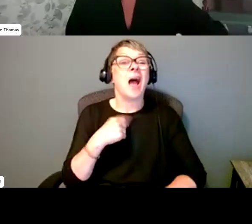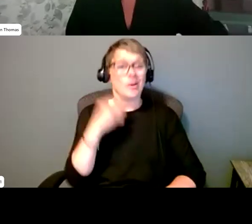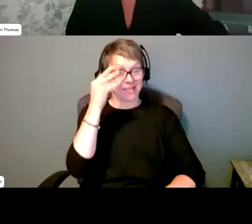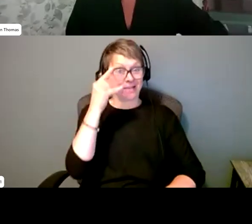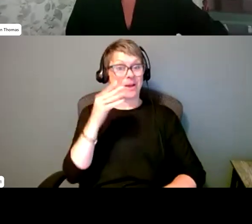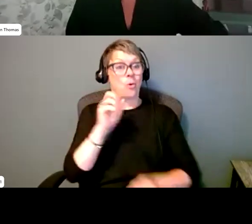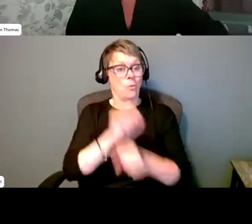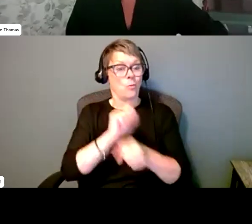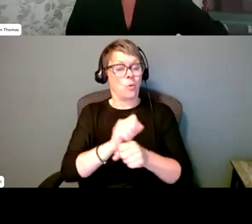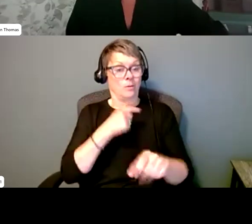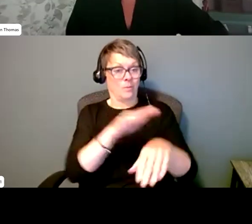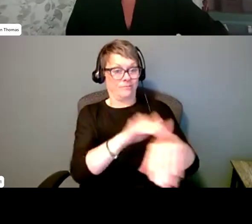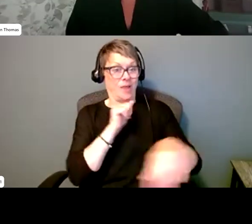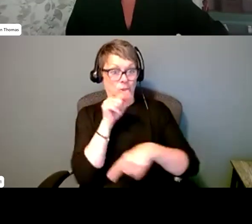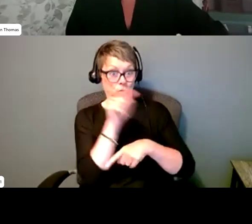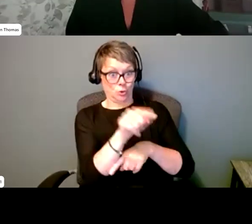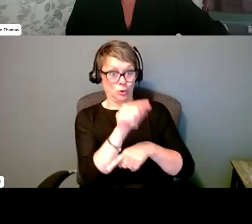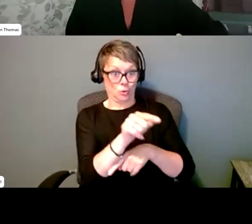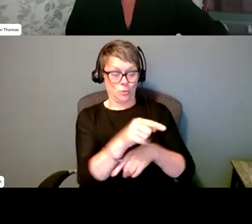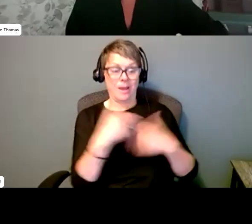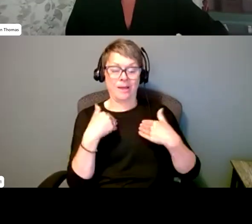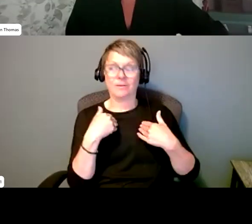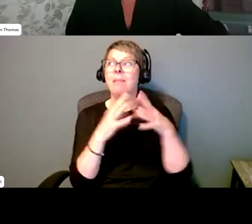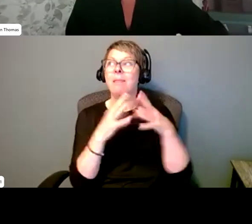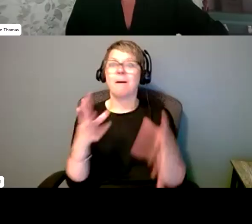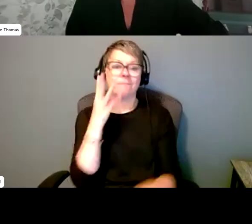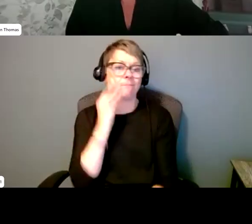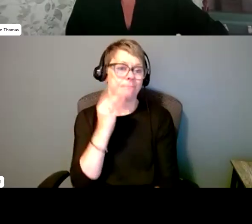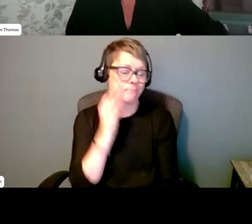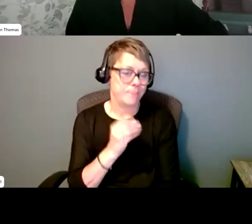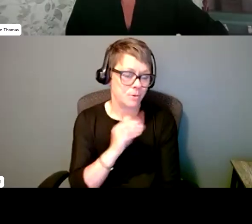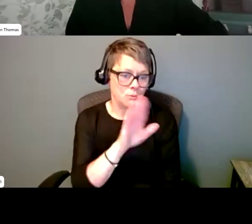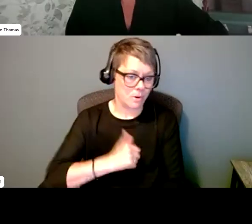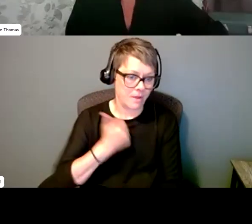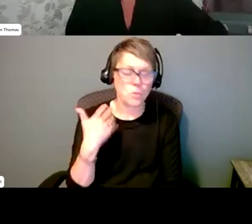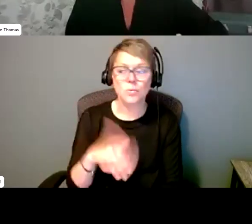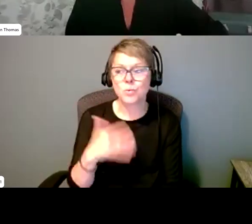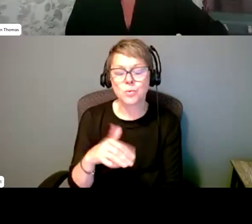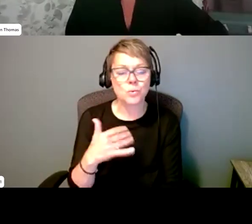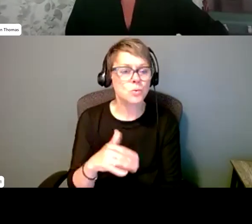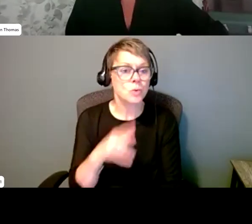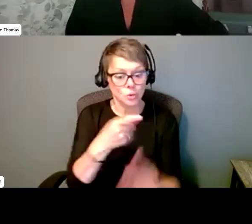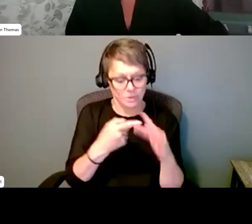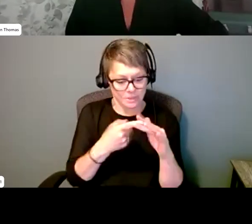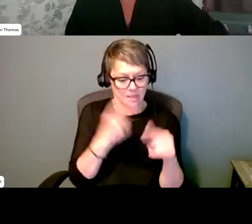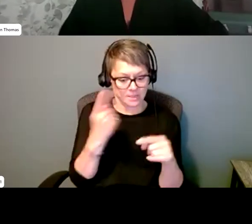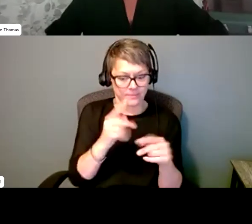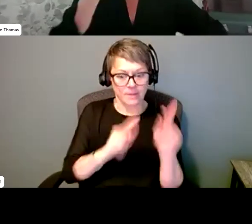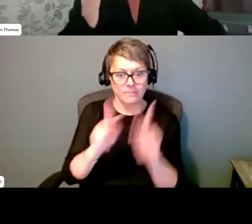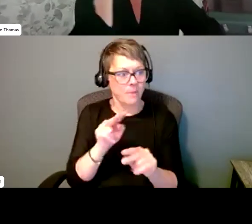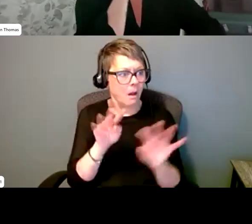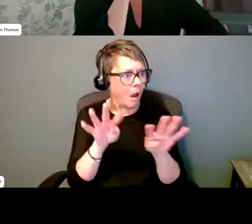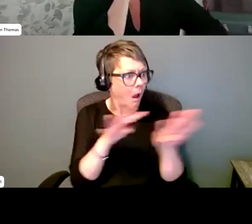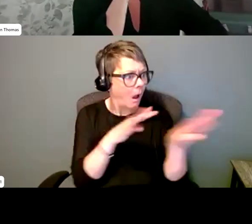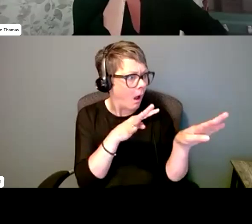in on. I mean, that's an experience I think you've had many times in your life. You started something and people look over and say, oh, what are